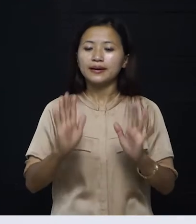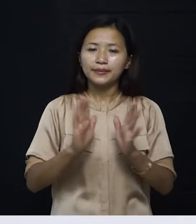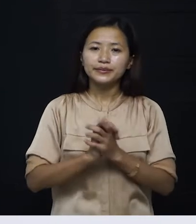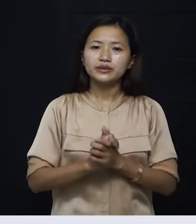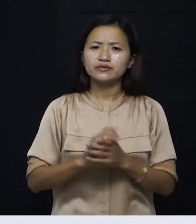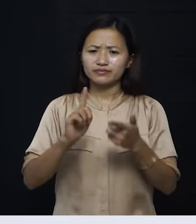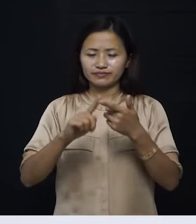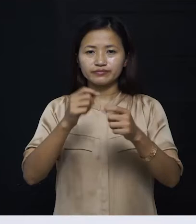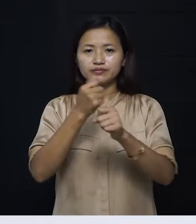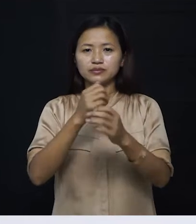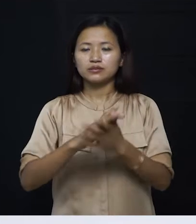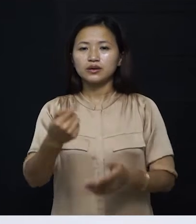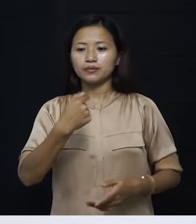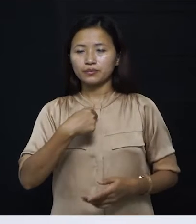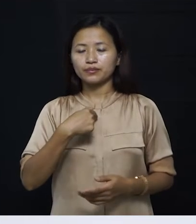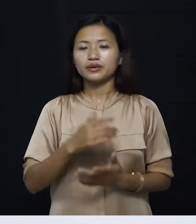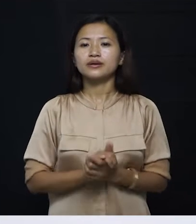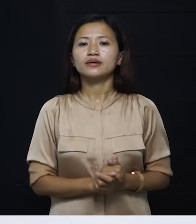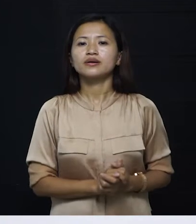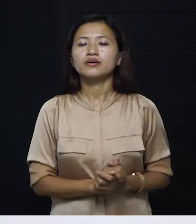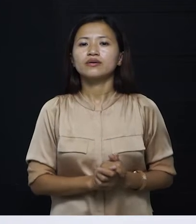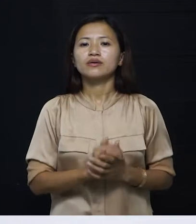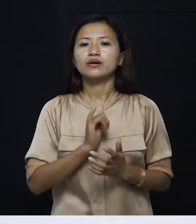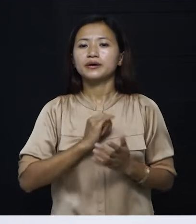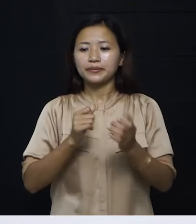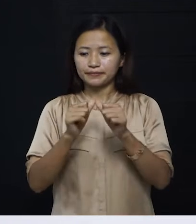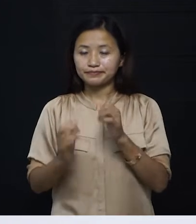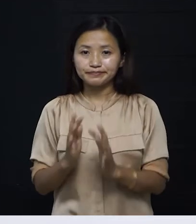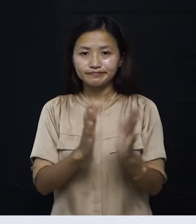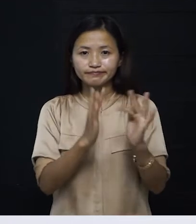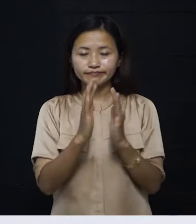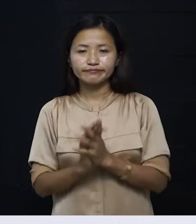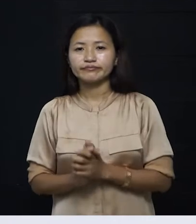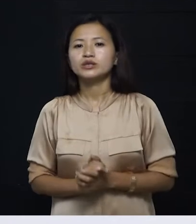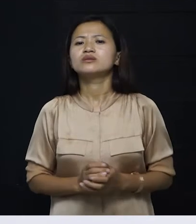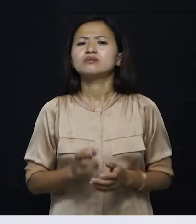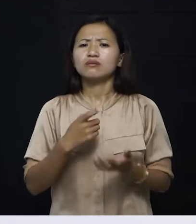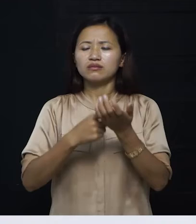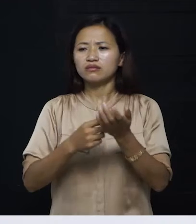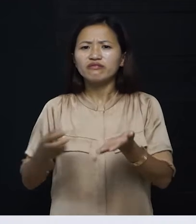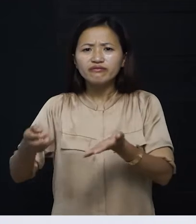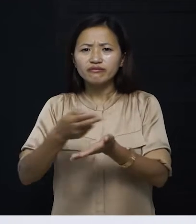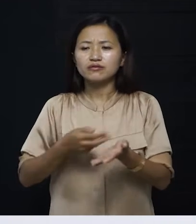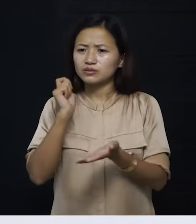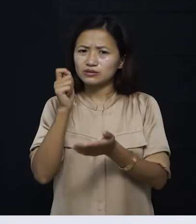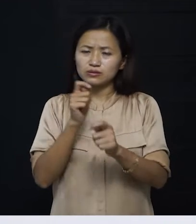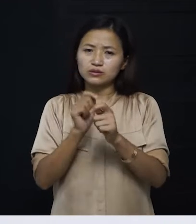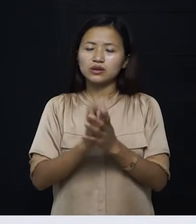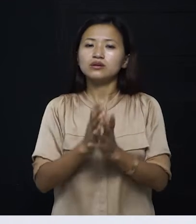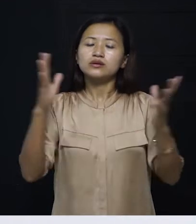example, okay, me, I'm an agriculturist, okay, let's say I'm a farmer and I have lots of